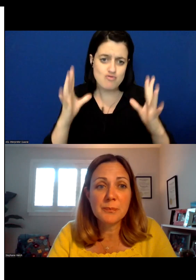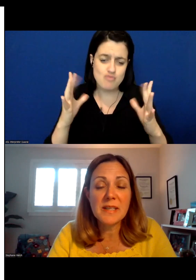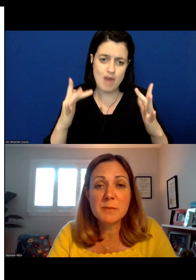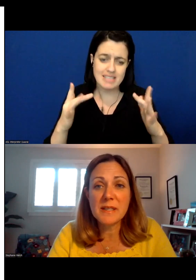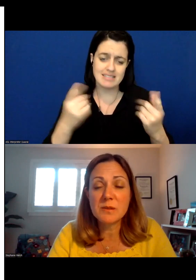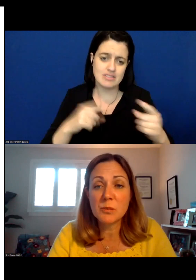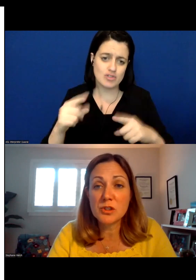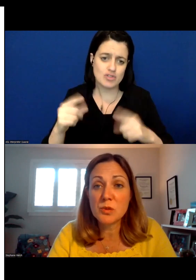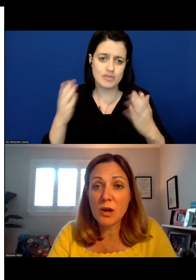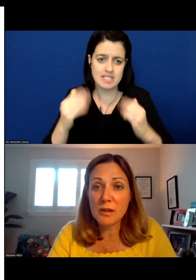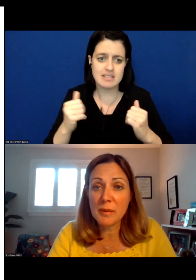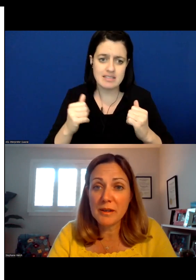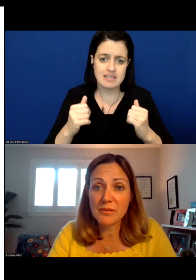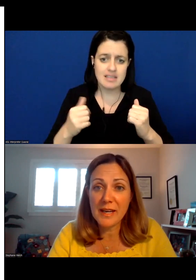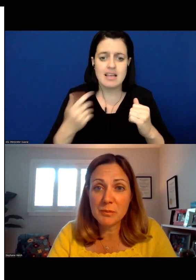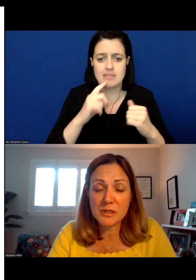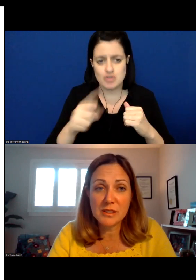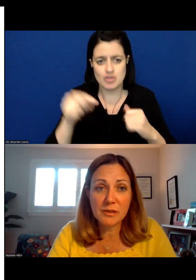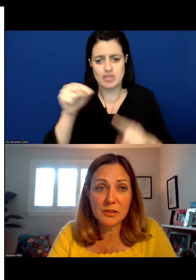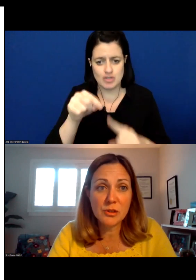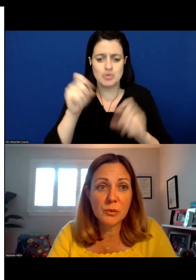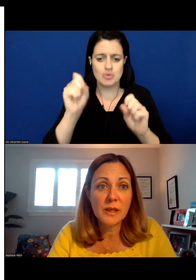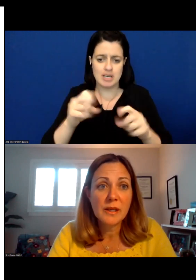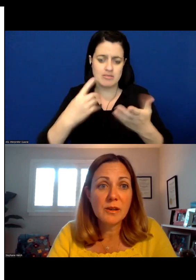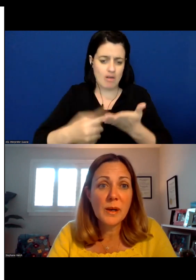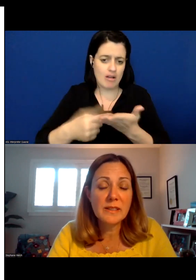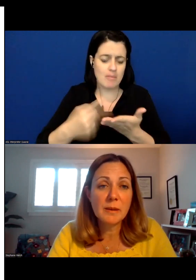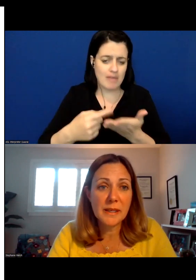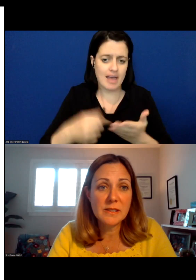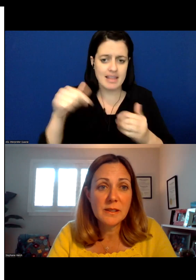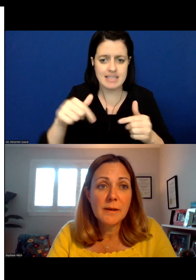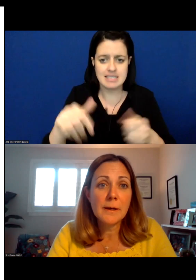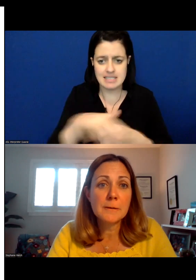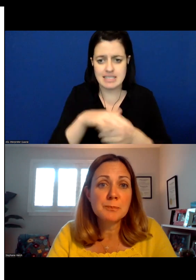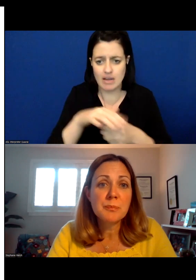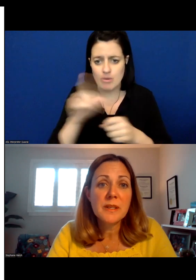is a space in which you talk about that particular issue quite a bit.